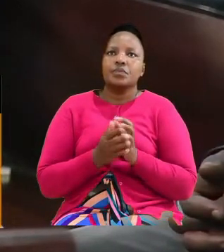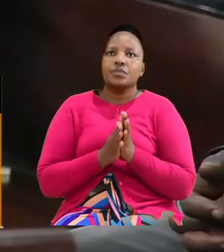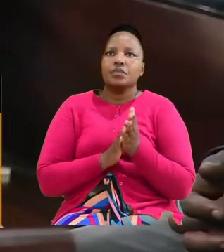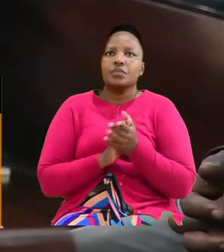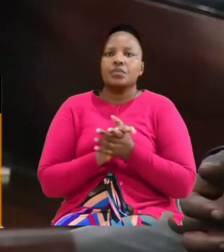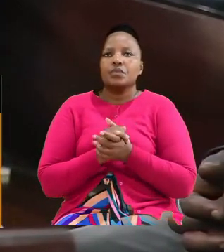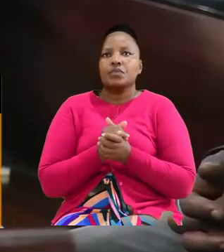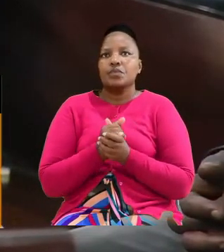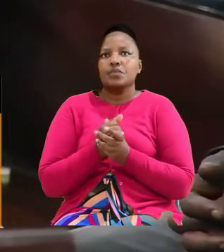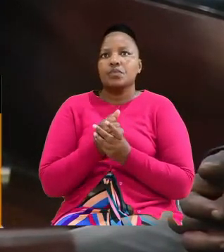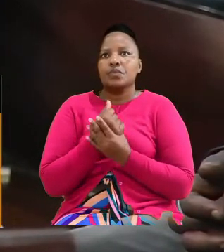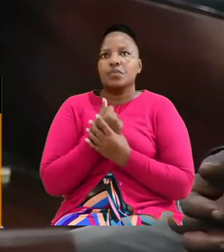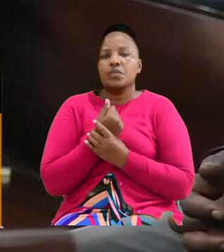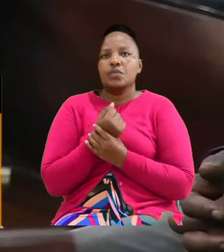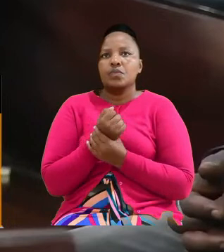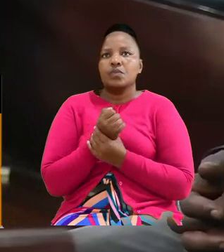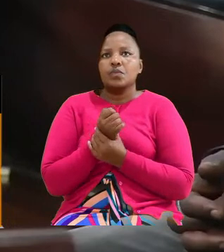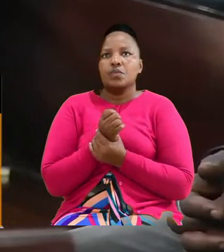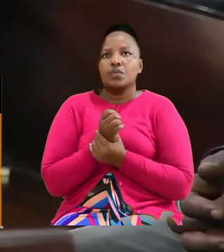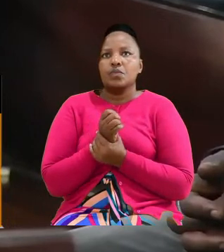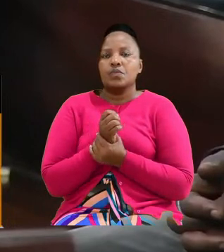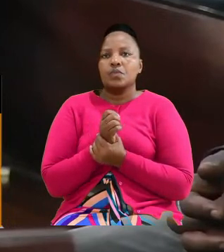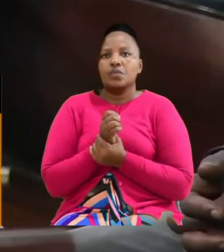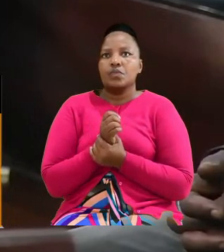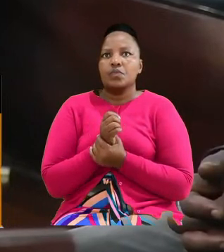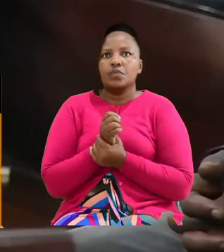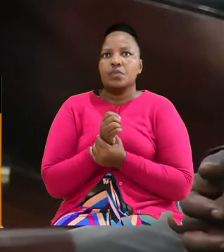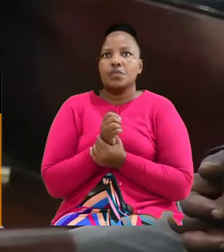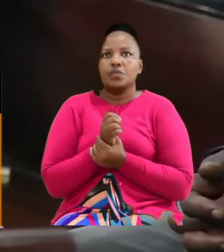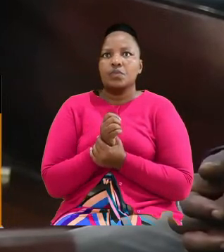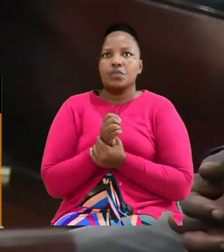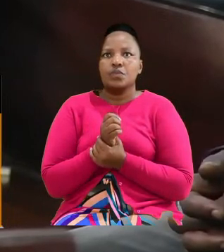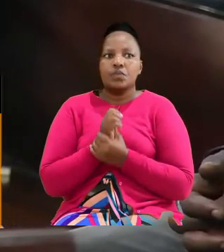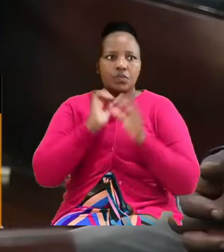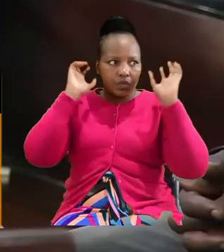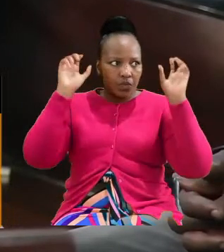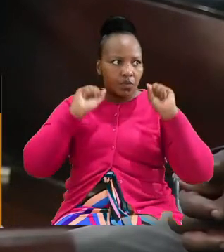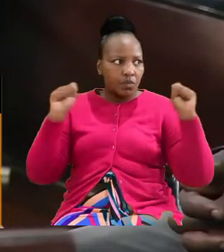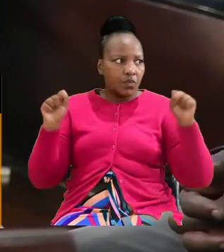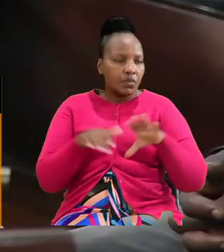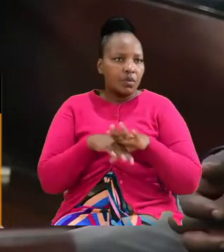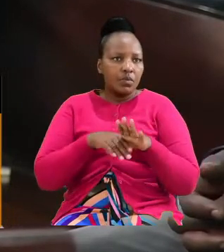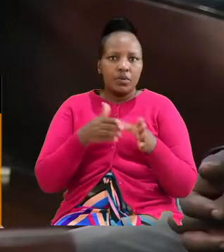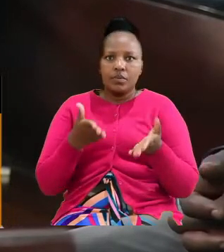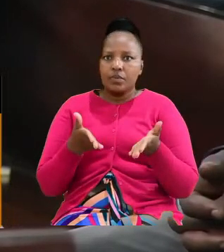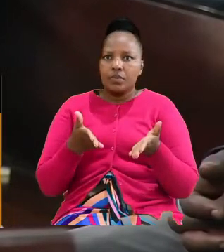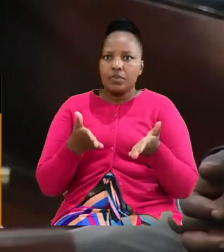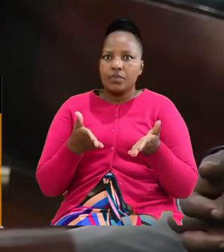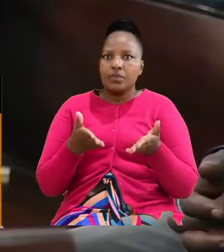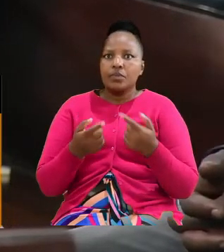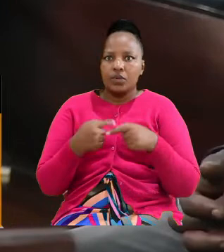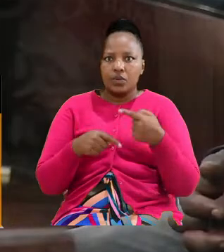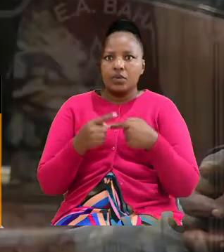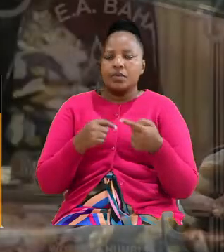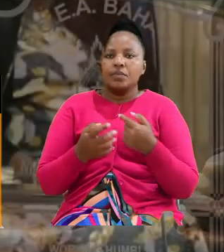Josephine Wavero. Do we have woman security representative? Can you come?